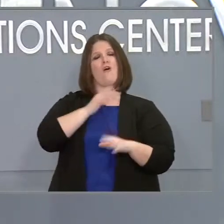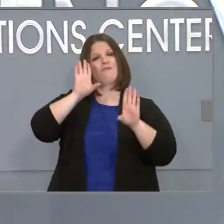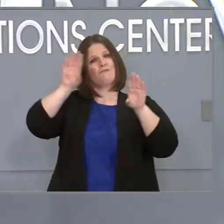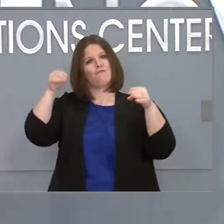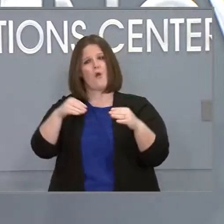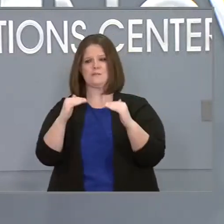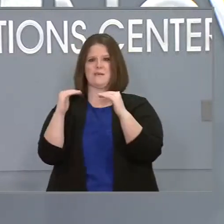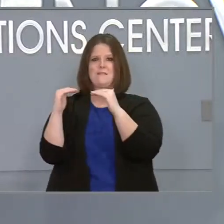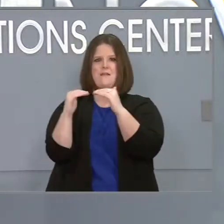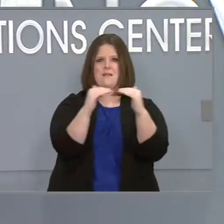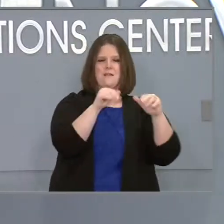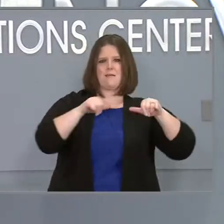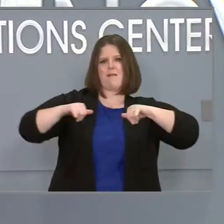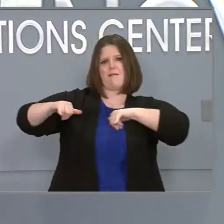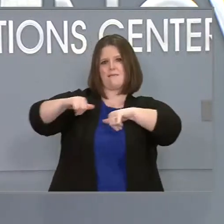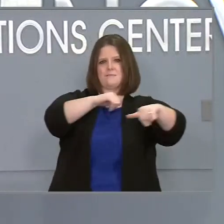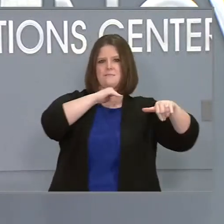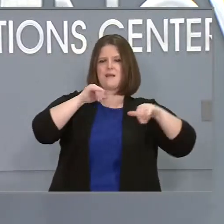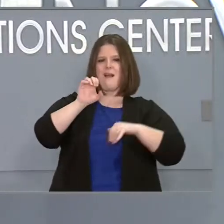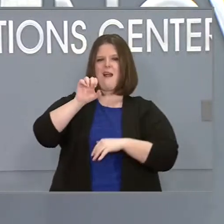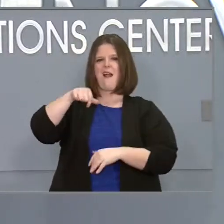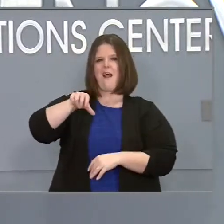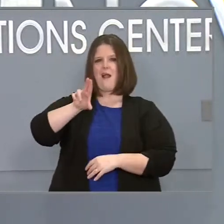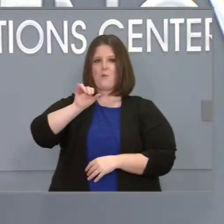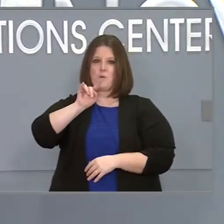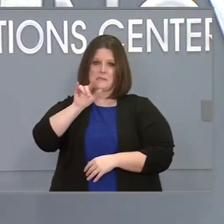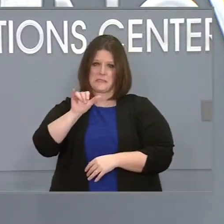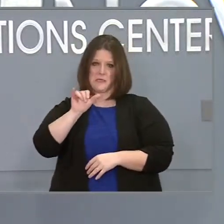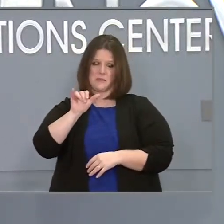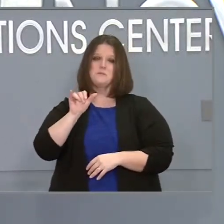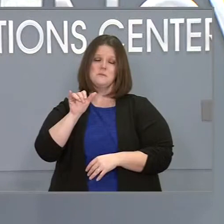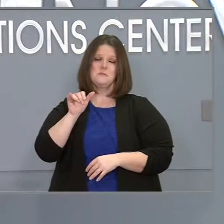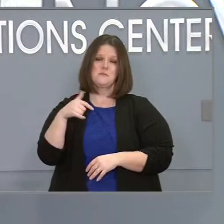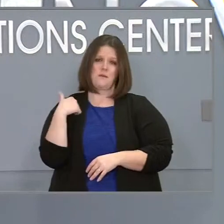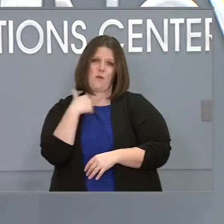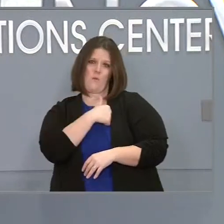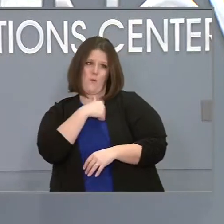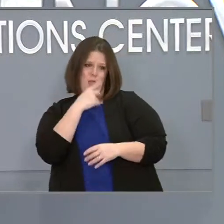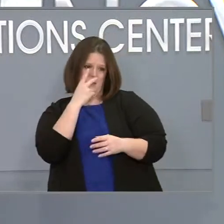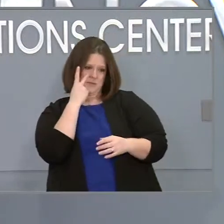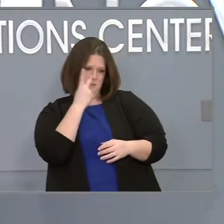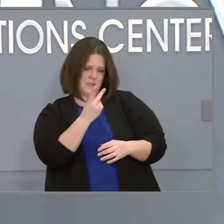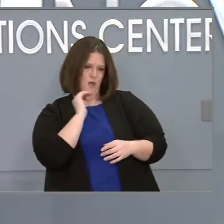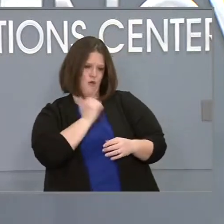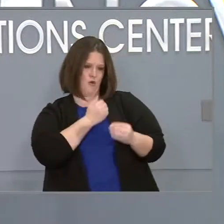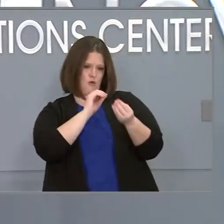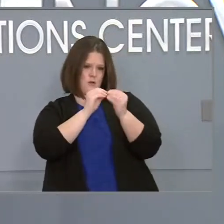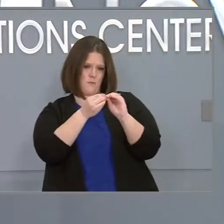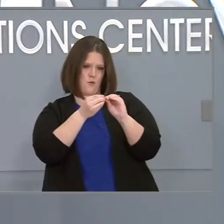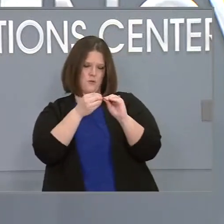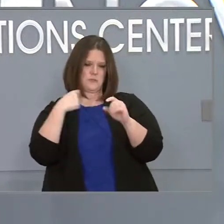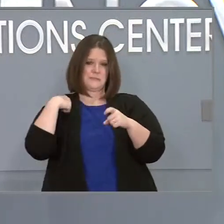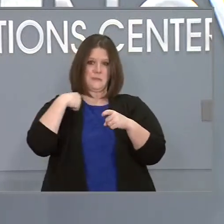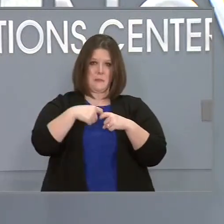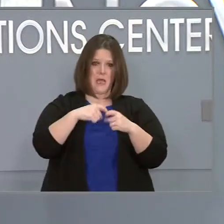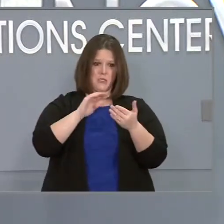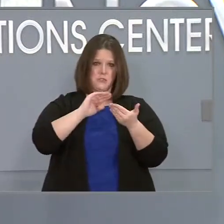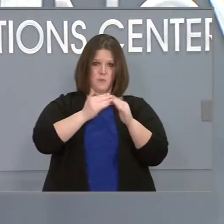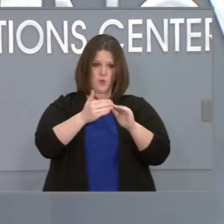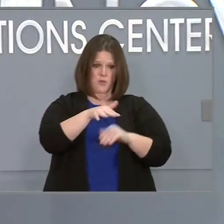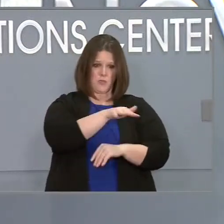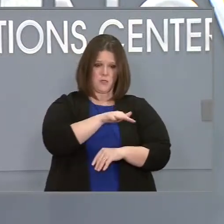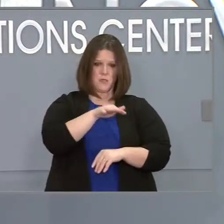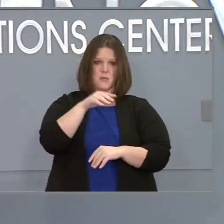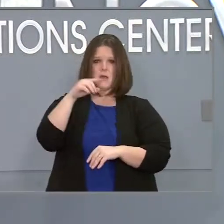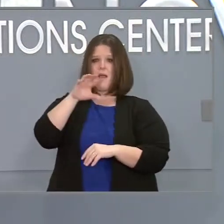focus in our vaccine efforts. And as you look at our data, you can see that we are vaccinating at a higher rate for our Hispanic communities and our